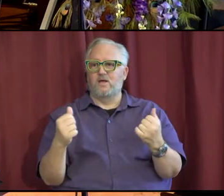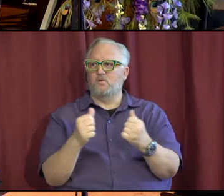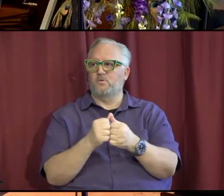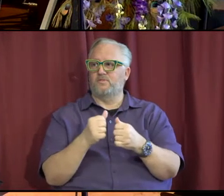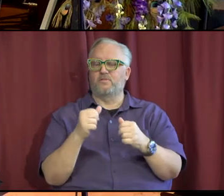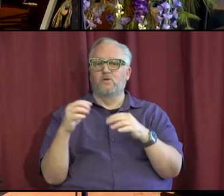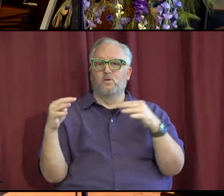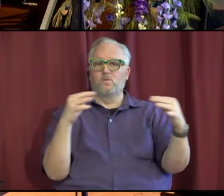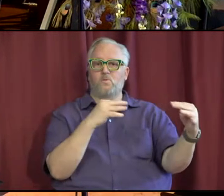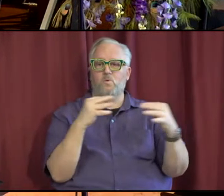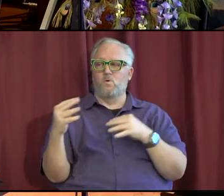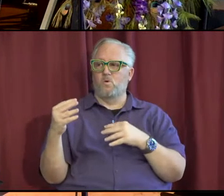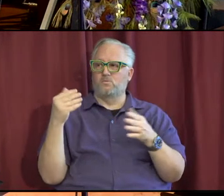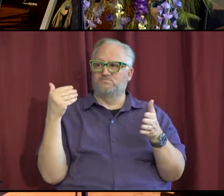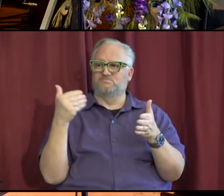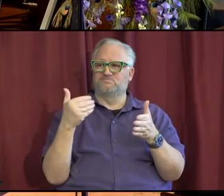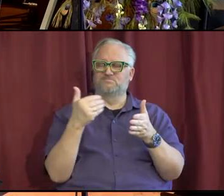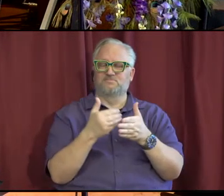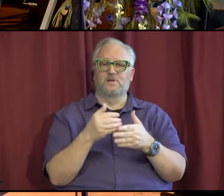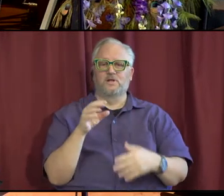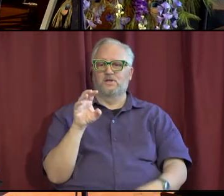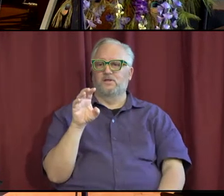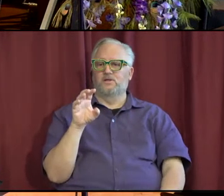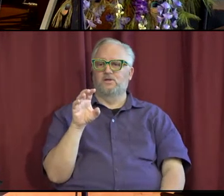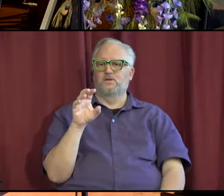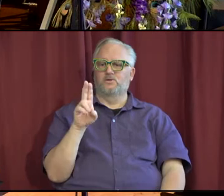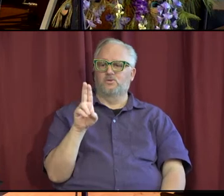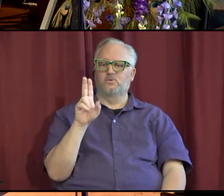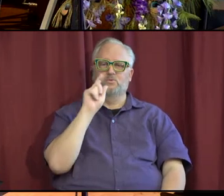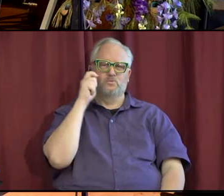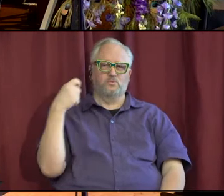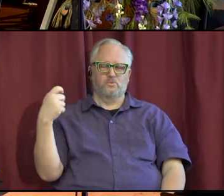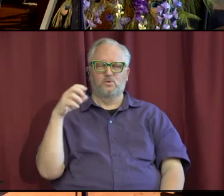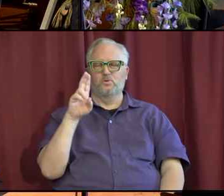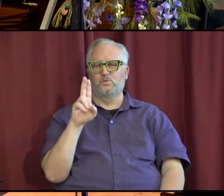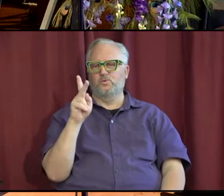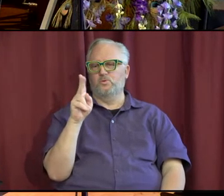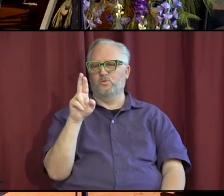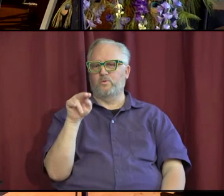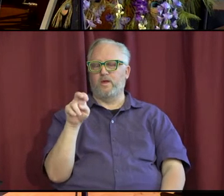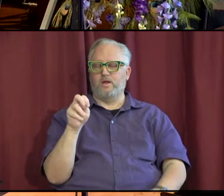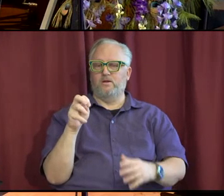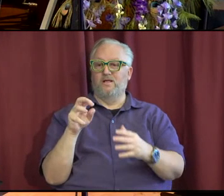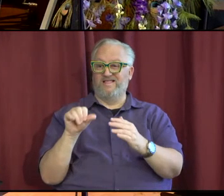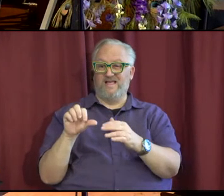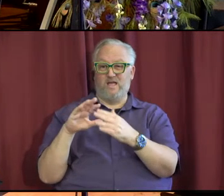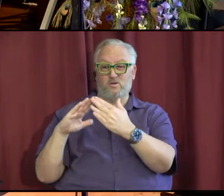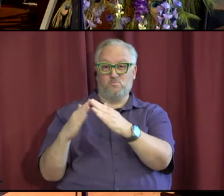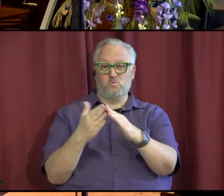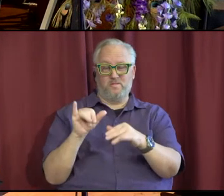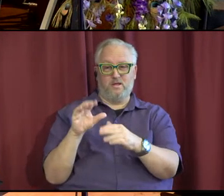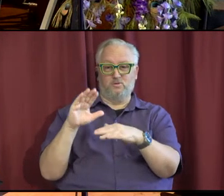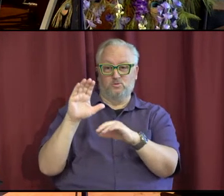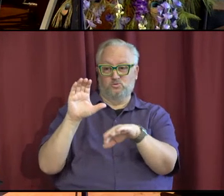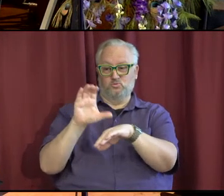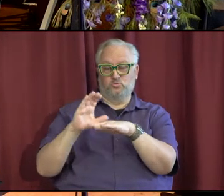with the war in nearby Ukraine, there is even more pressure on that community, in that congregation, to expand